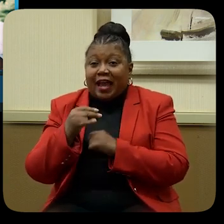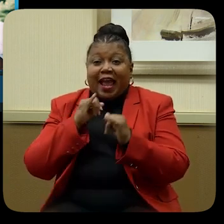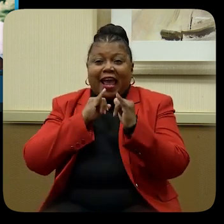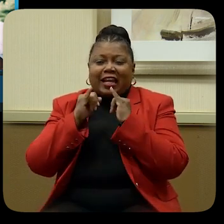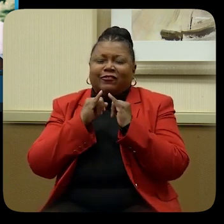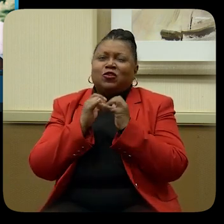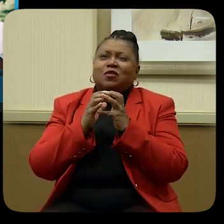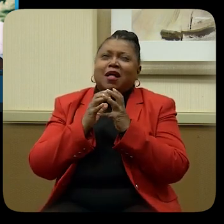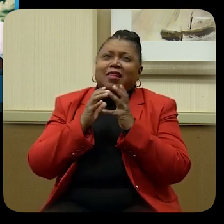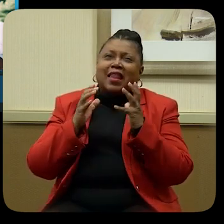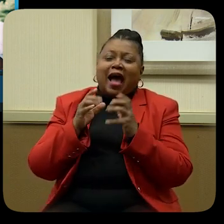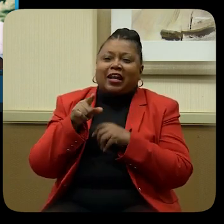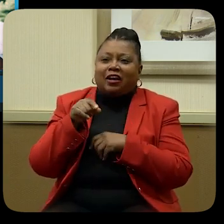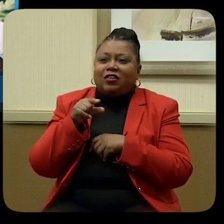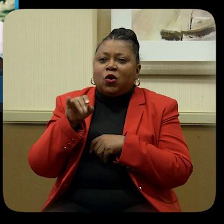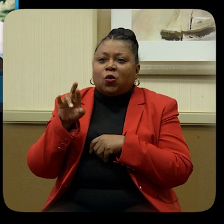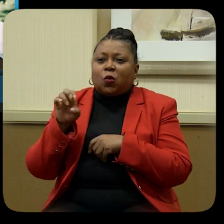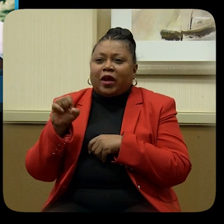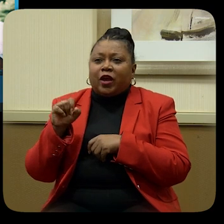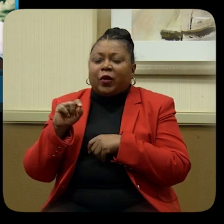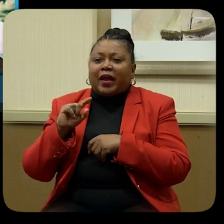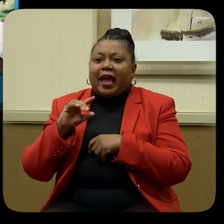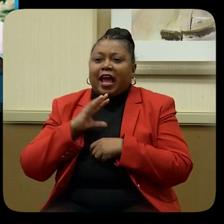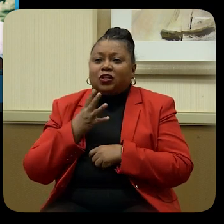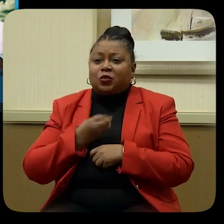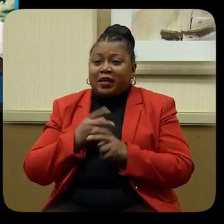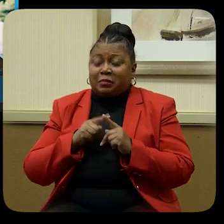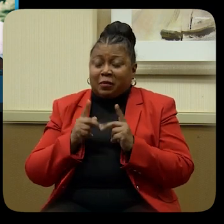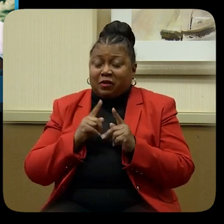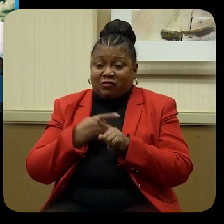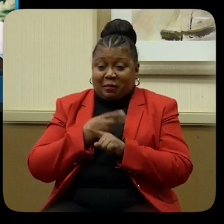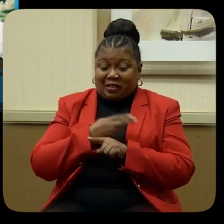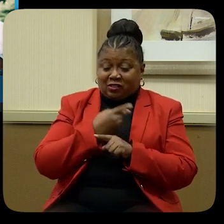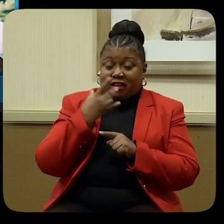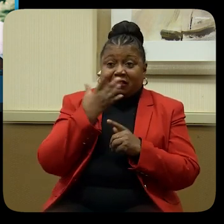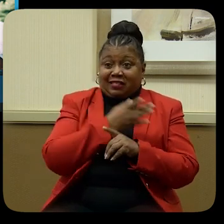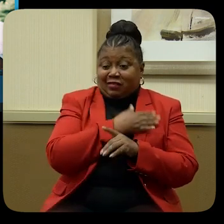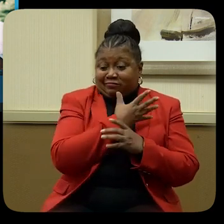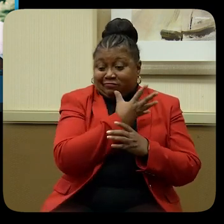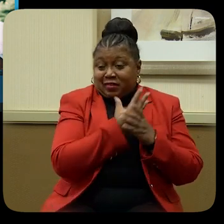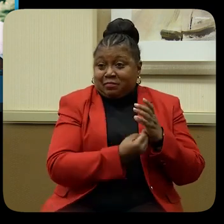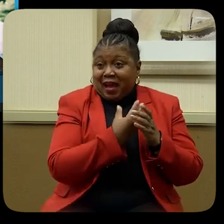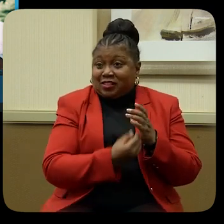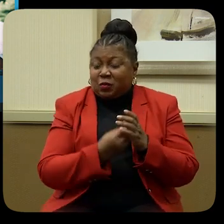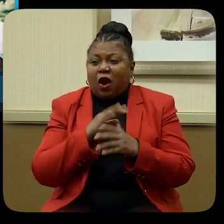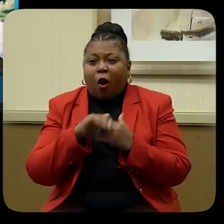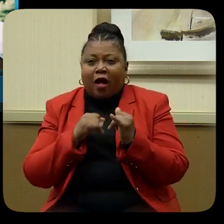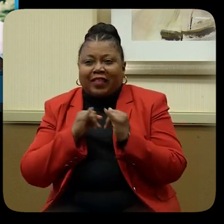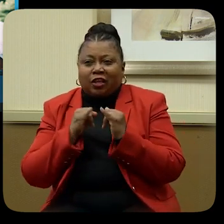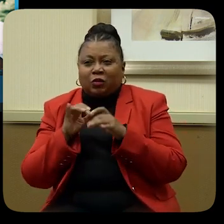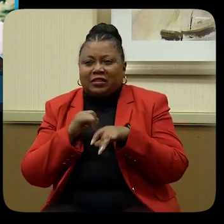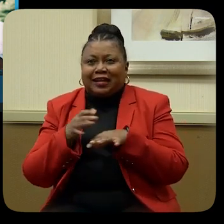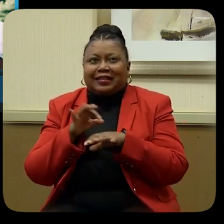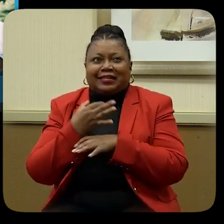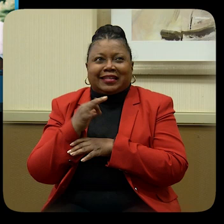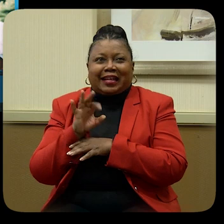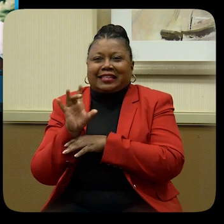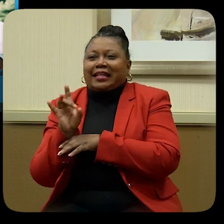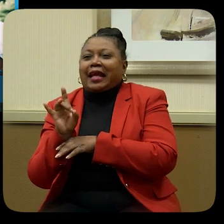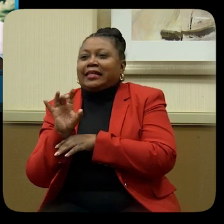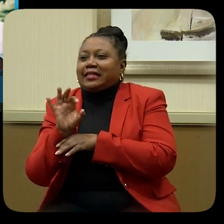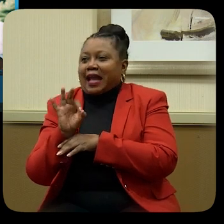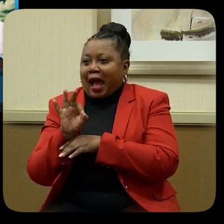interviewed a lot of queer and trans people from history that most have since passed away. All of the interviews were conducted in